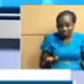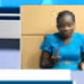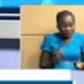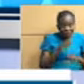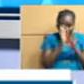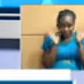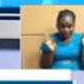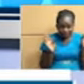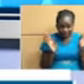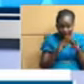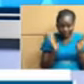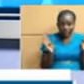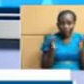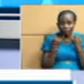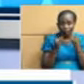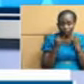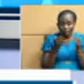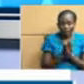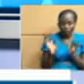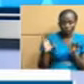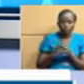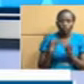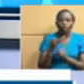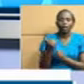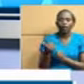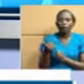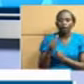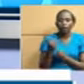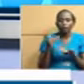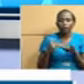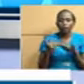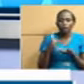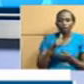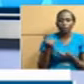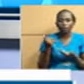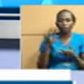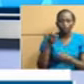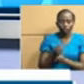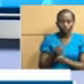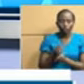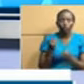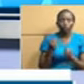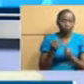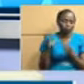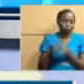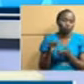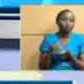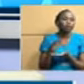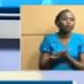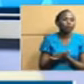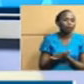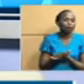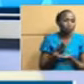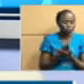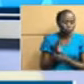to the other entities that are collecting data? How does it feed into, for example, what is